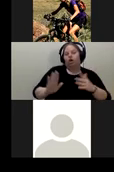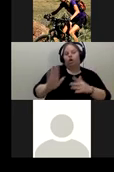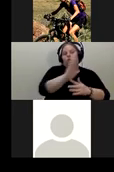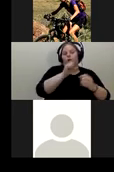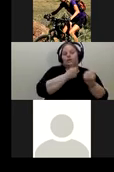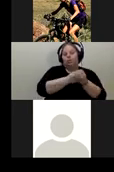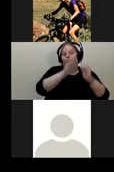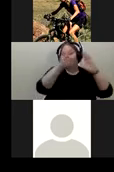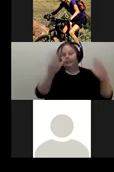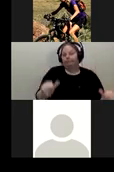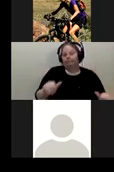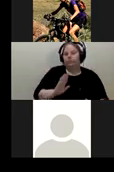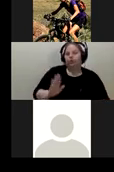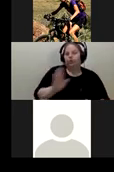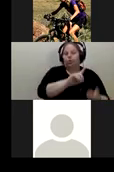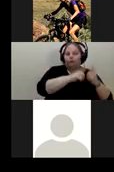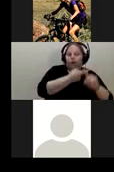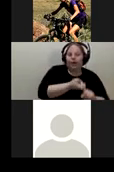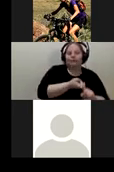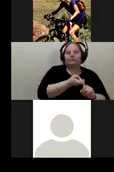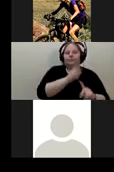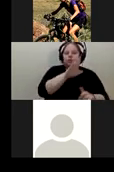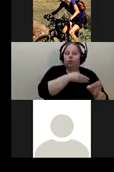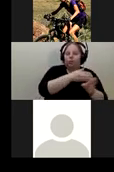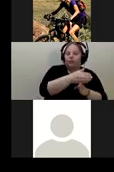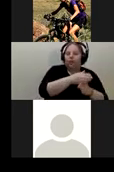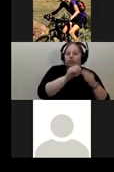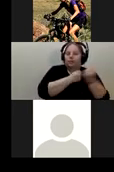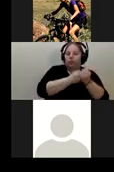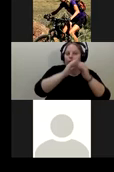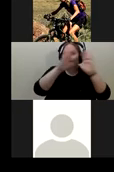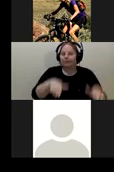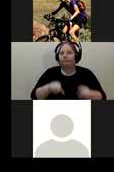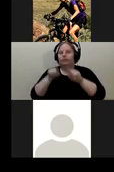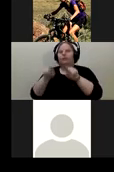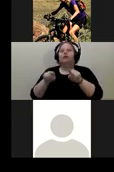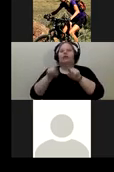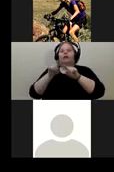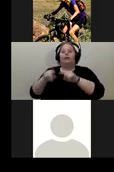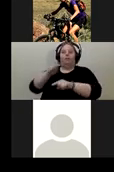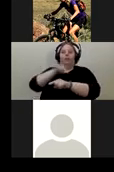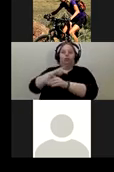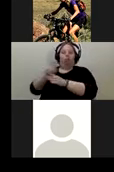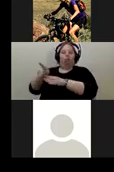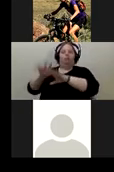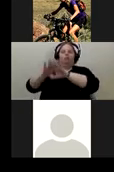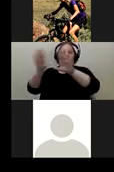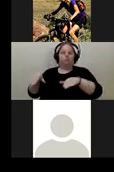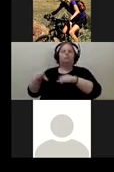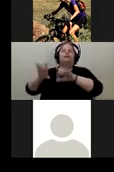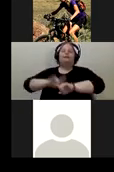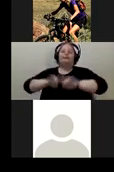these are your support system. These are your friends. This is your professional support system, right? And they're different. And this is